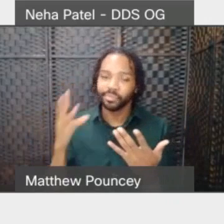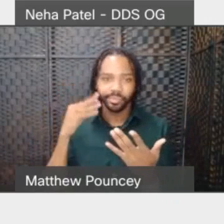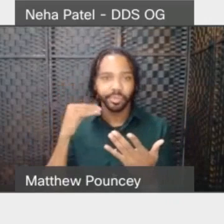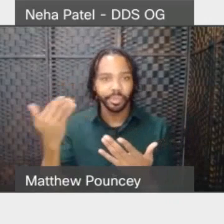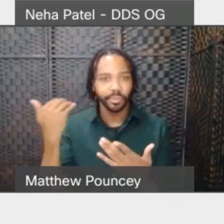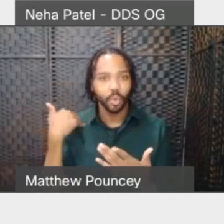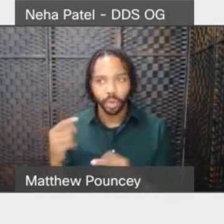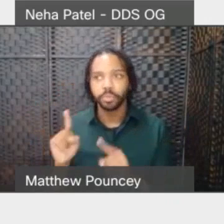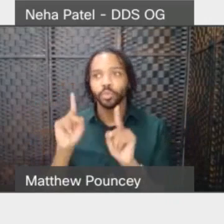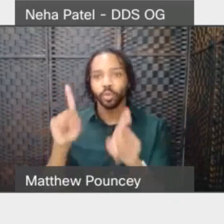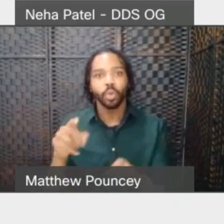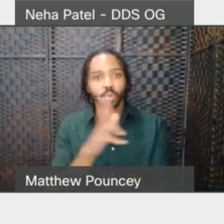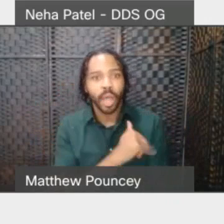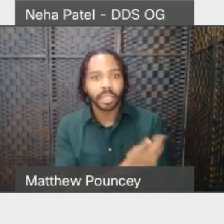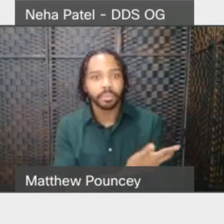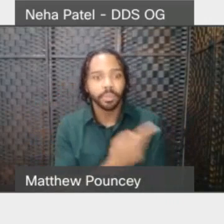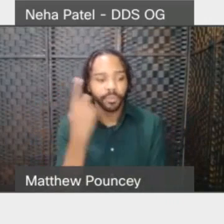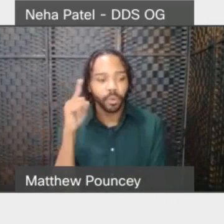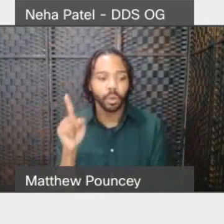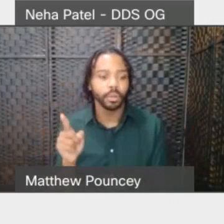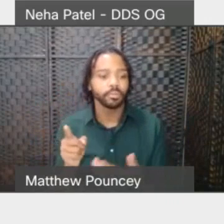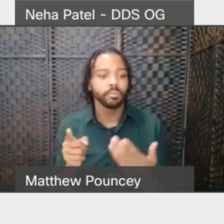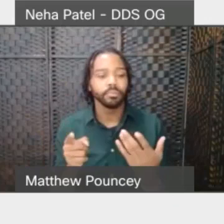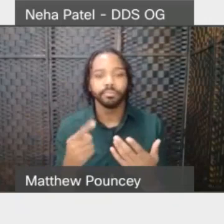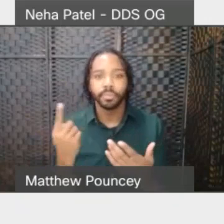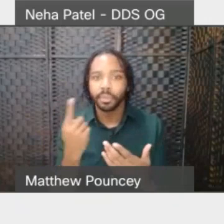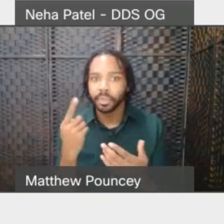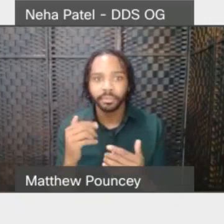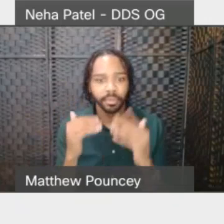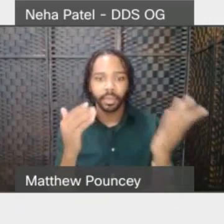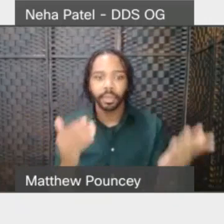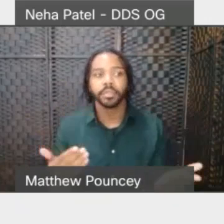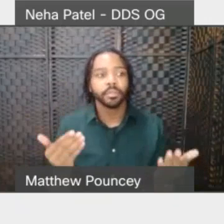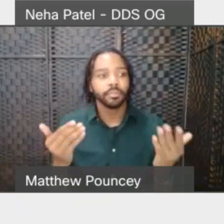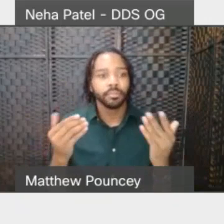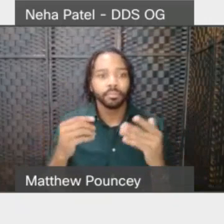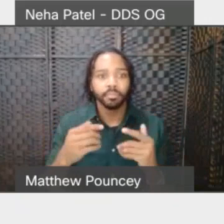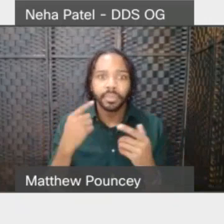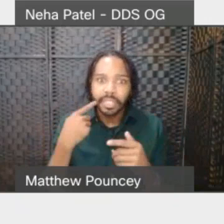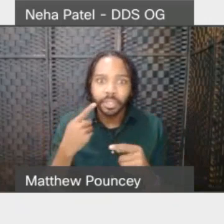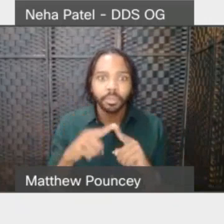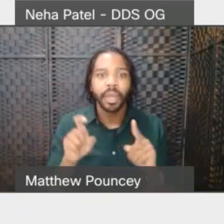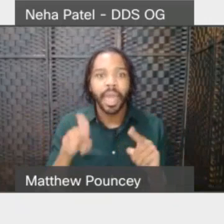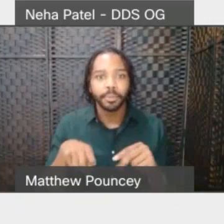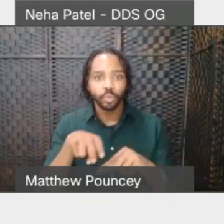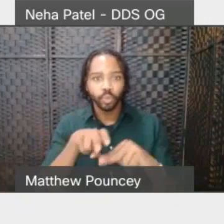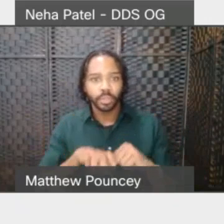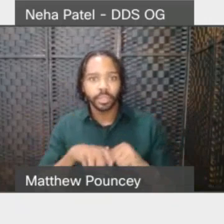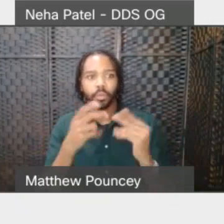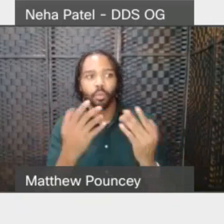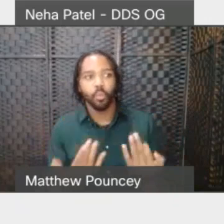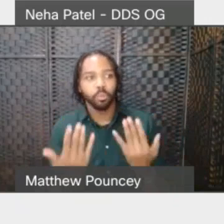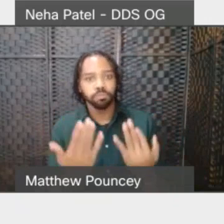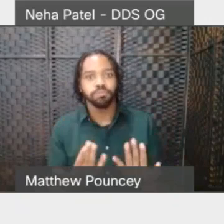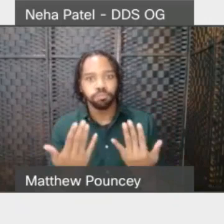go to the hospital for mundane things and they sit in the hospital for a very long time, and it could have been taken